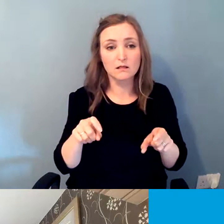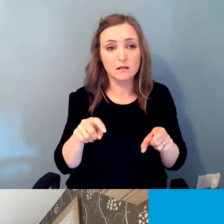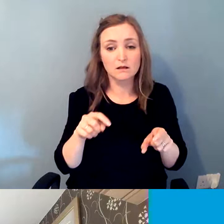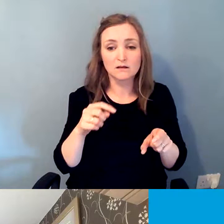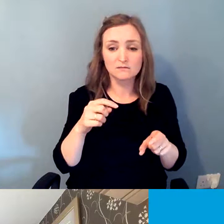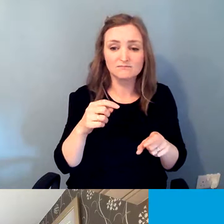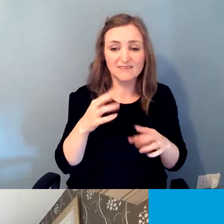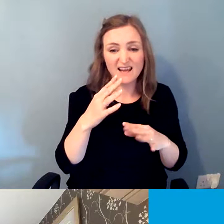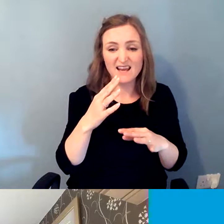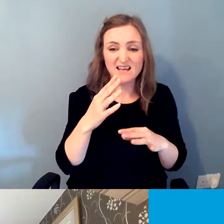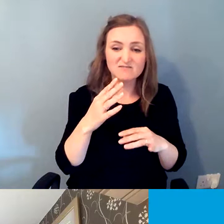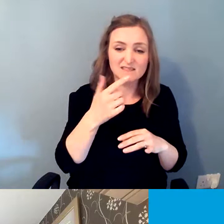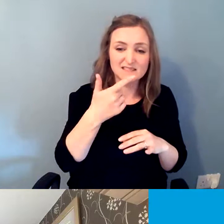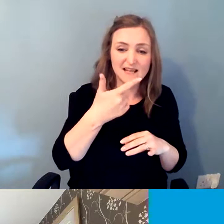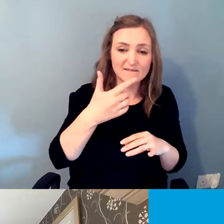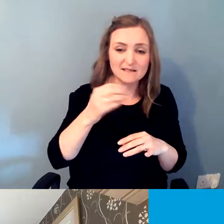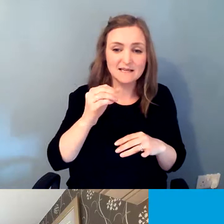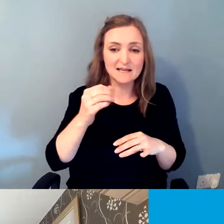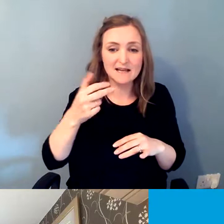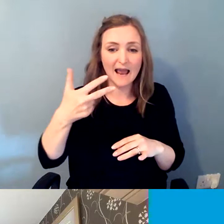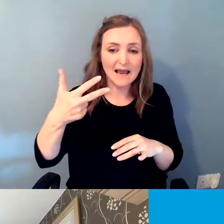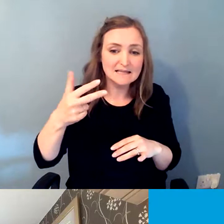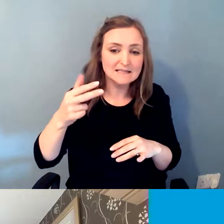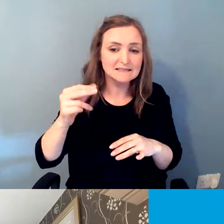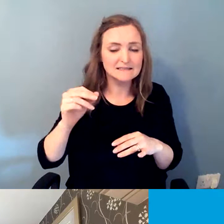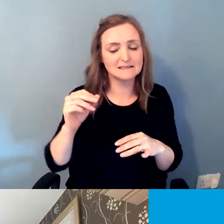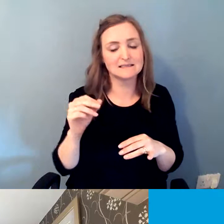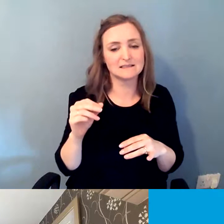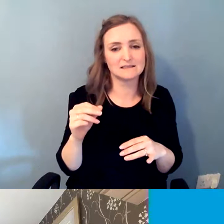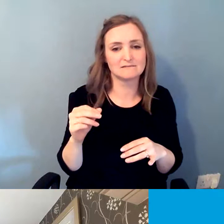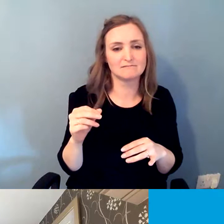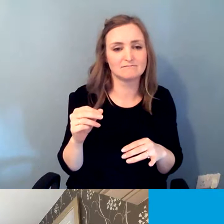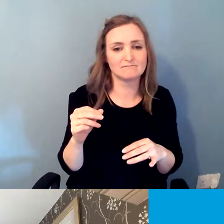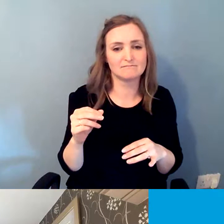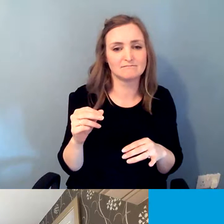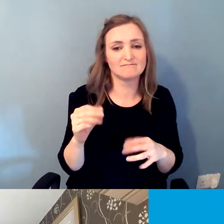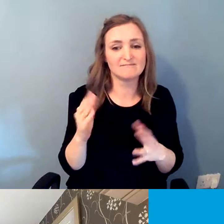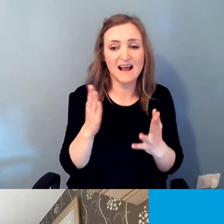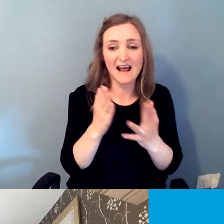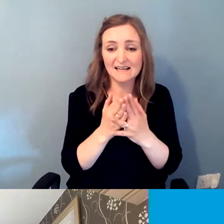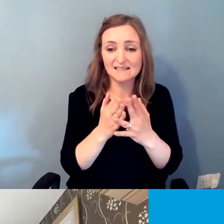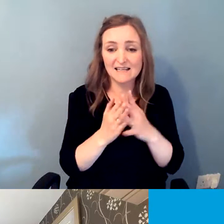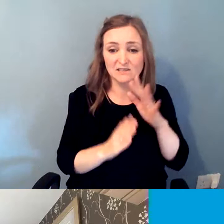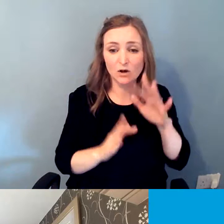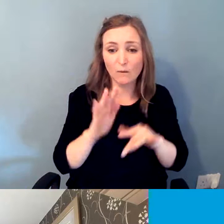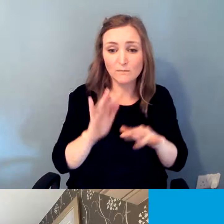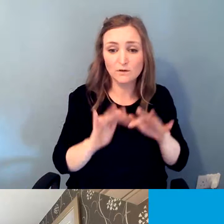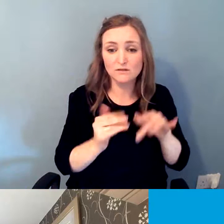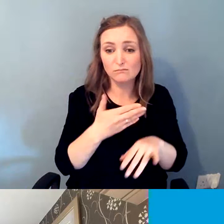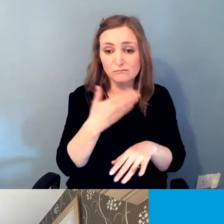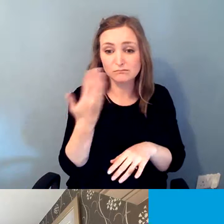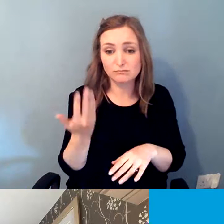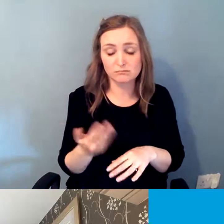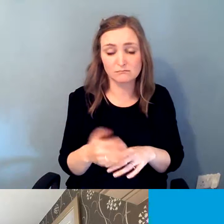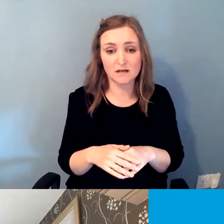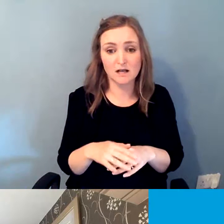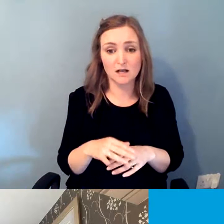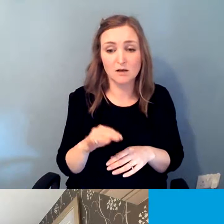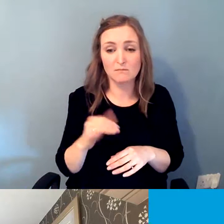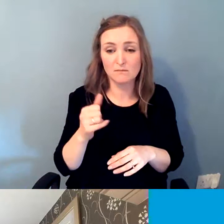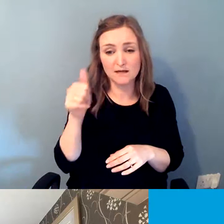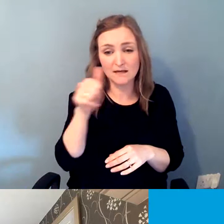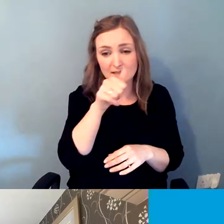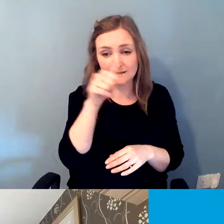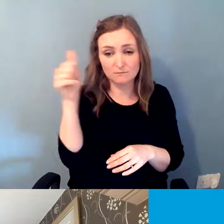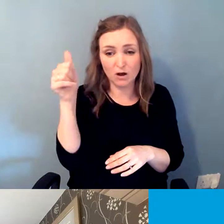and 80s, who don't have access to computers. And they might have a smartphone, but they don't